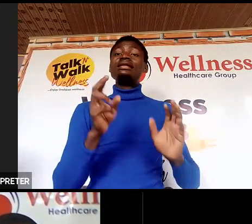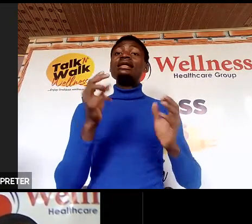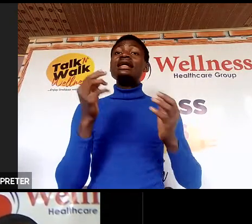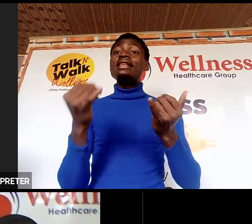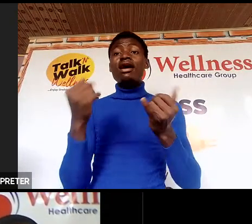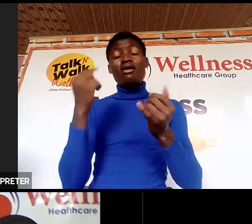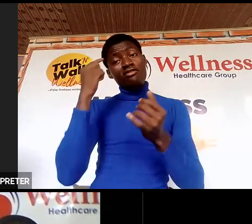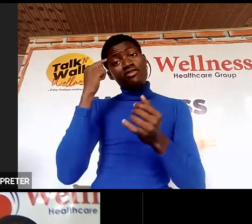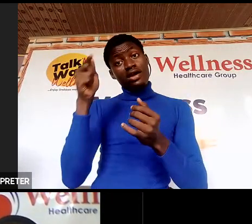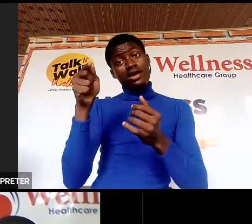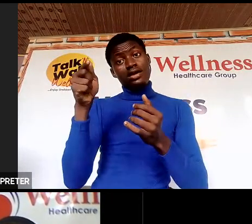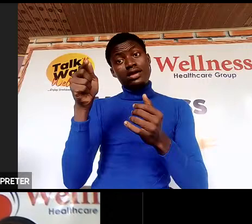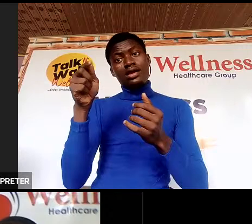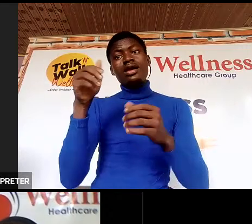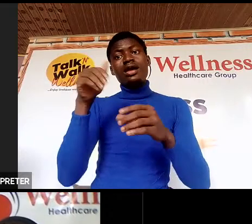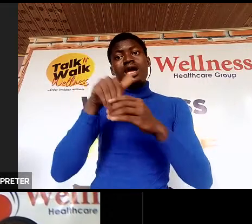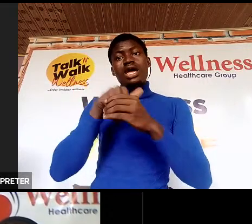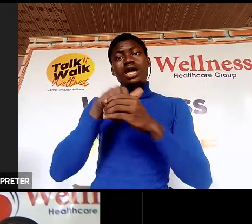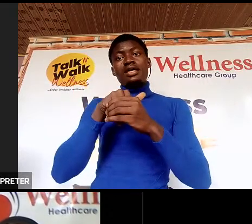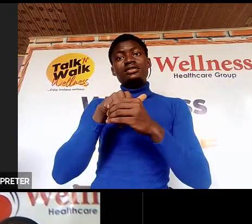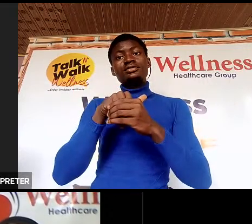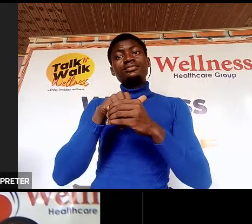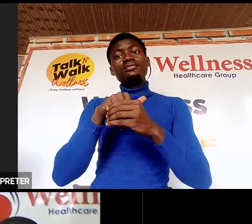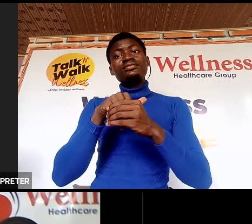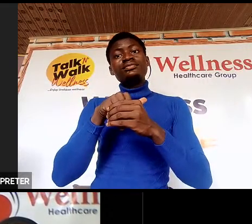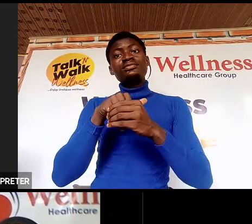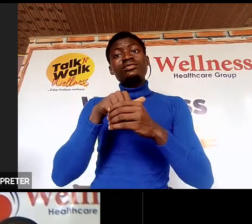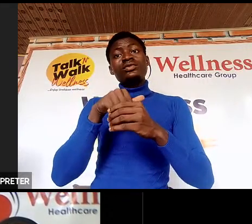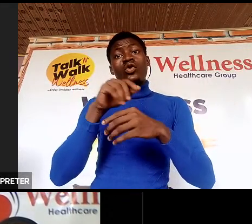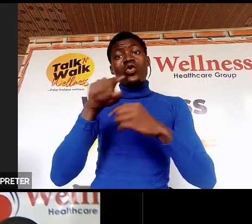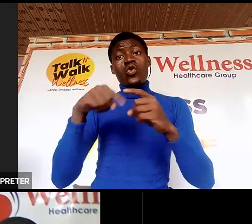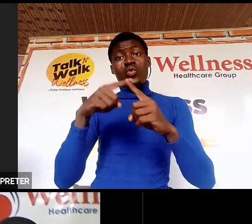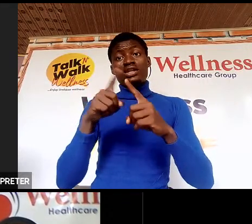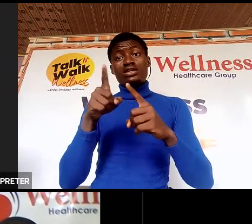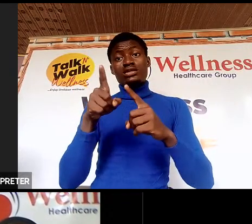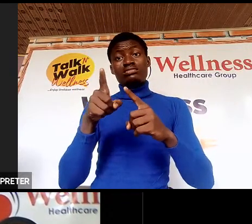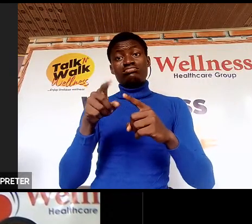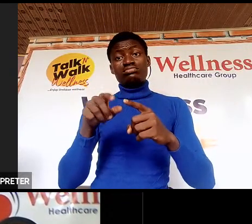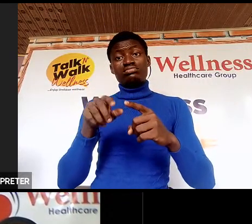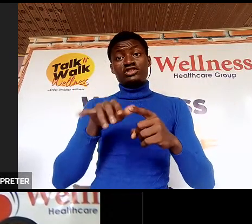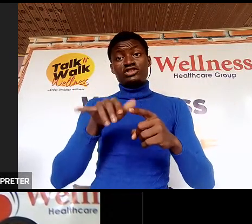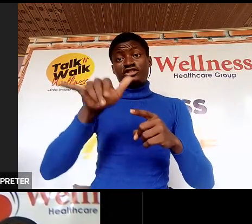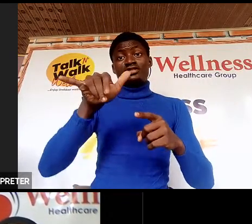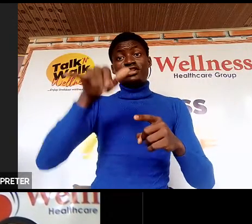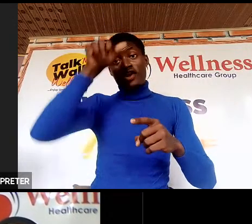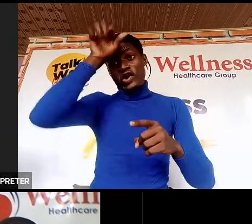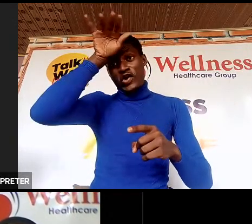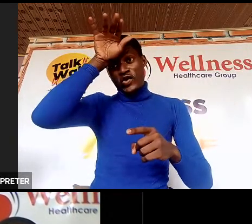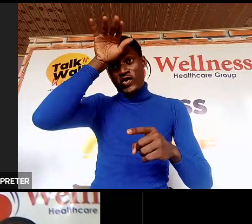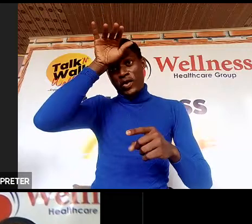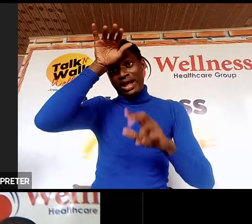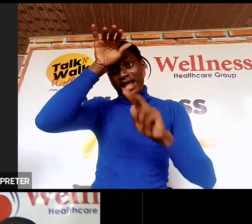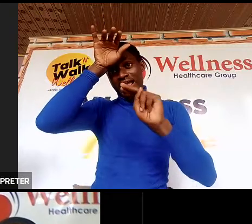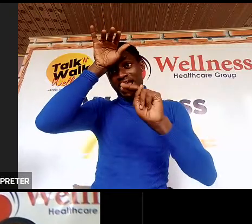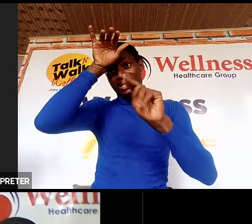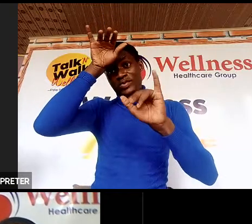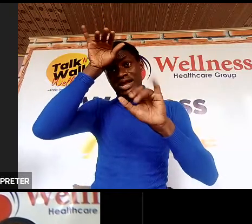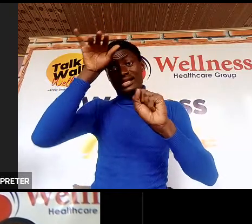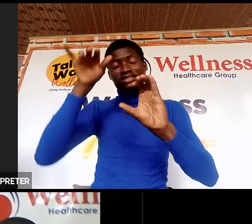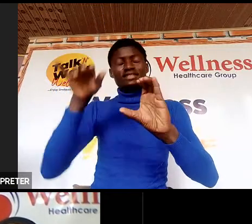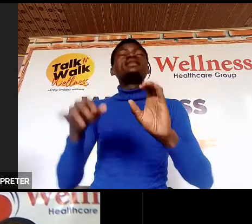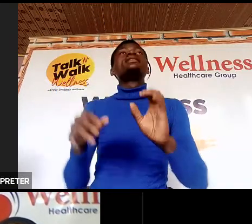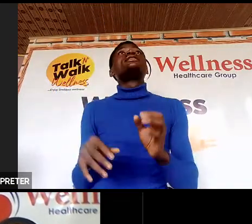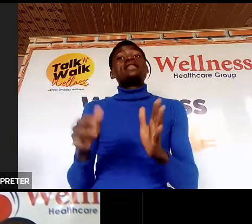youth cop, I was working in the bank. Around that year, a lot of my bosses, people may have heard about the